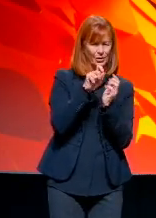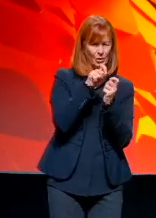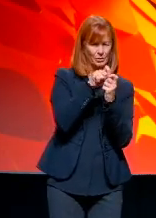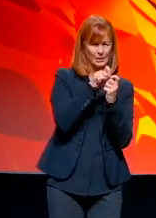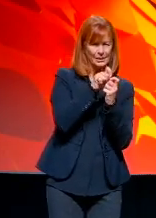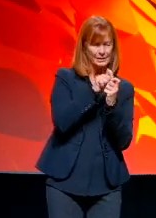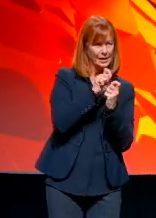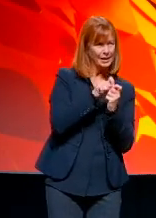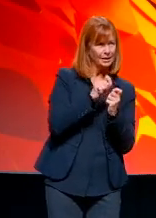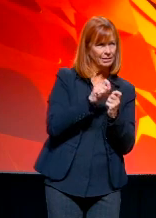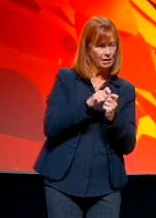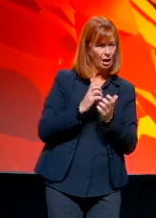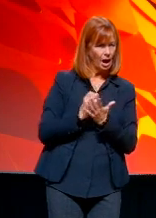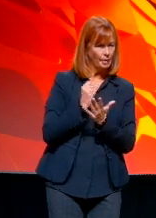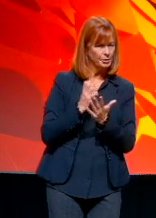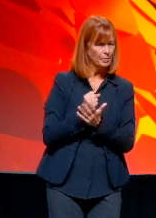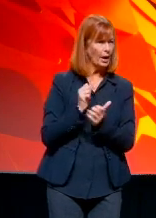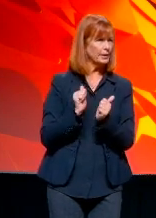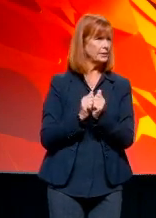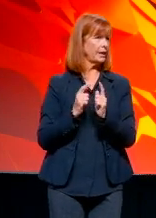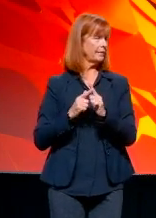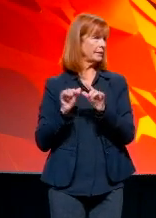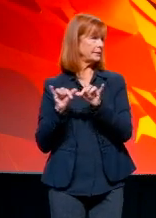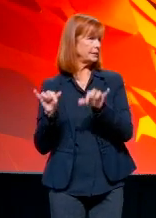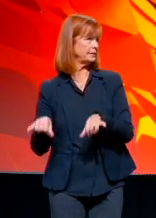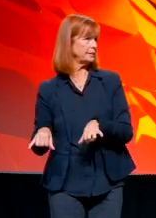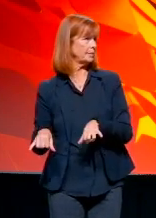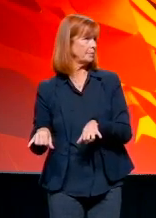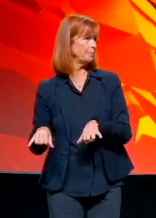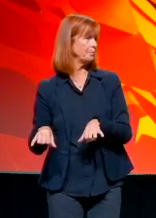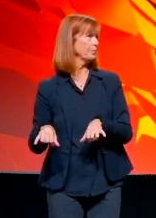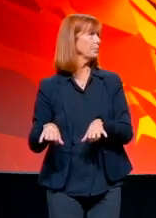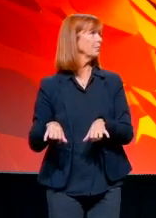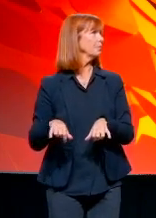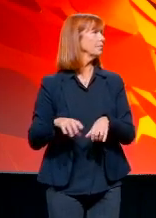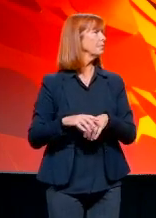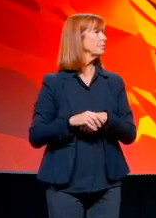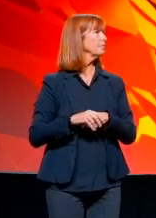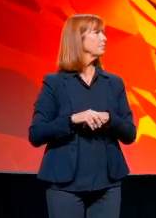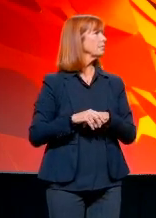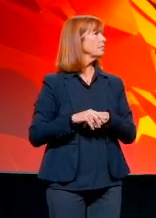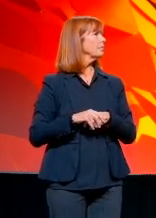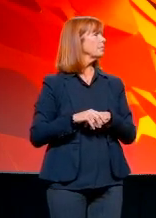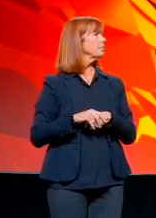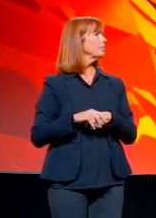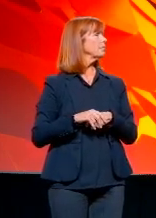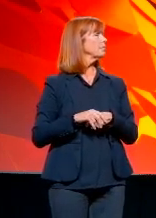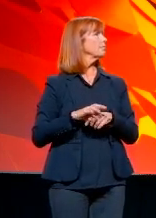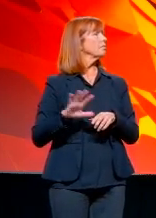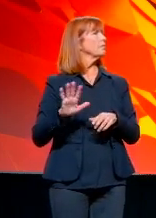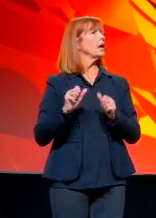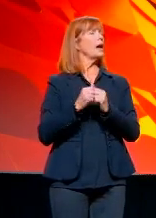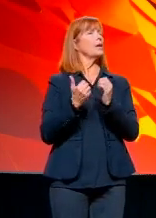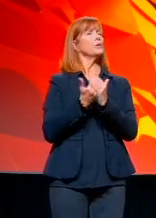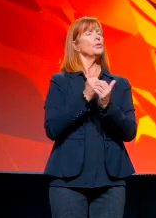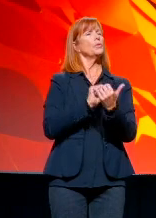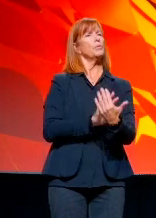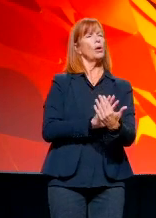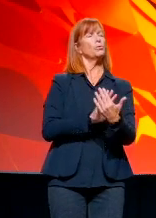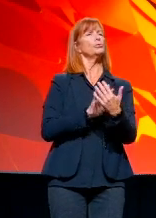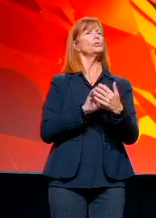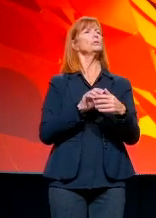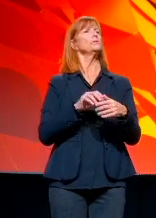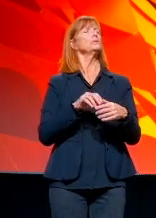manually optimize the entire system. So I think that in our new approach, which I see as